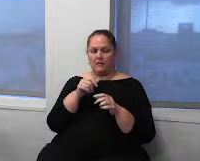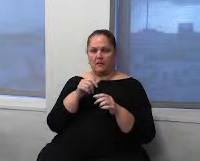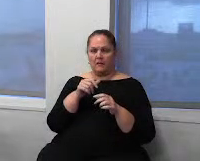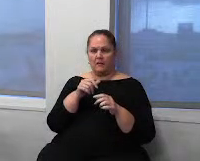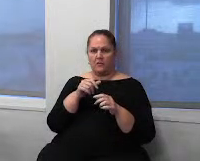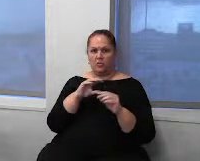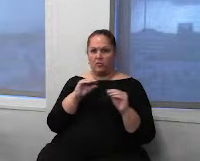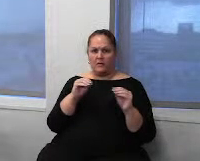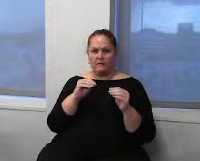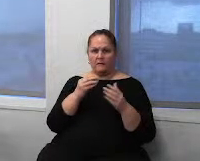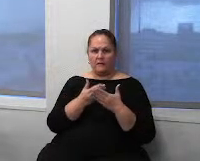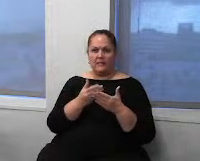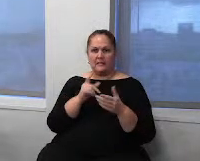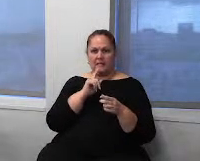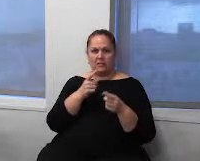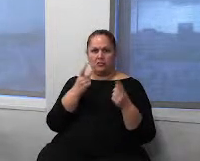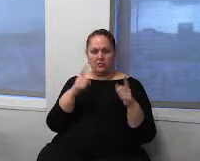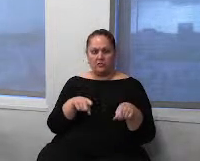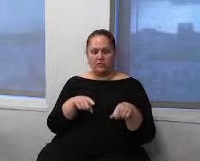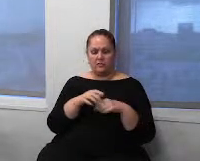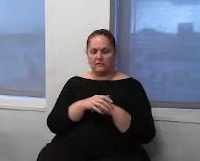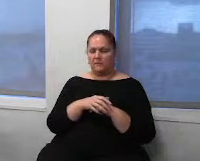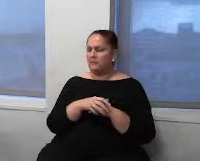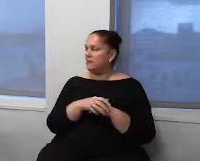position that such events will actually occur, right?